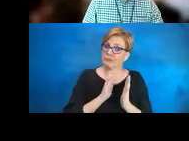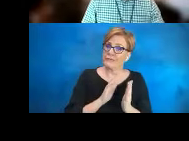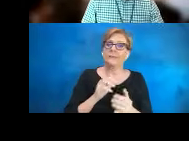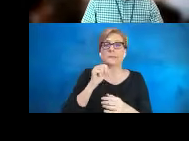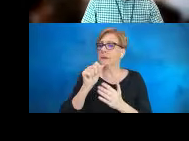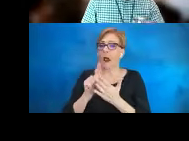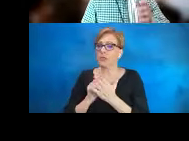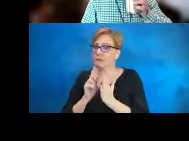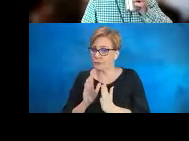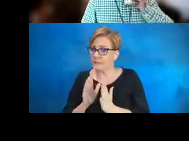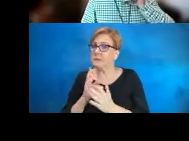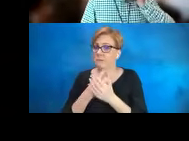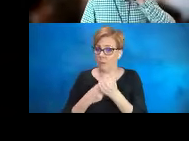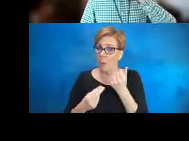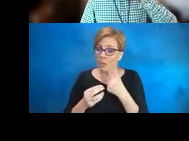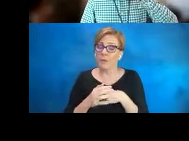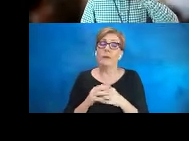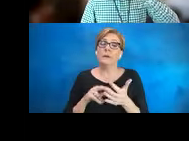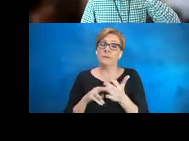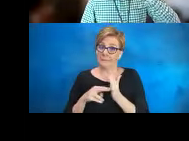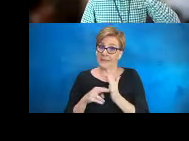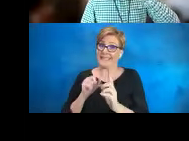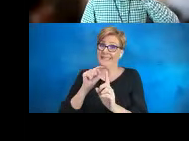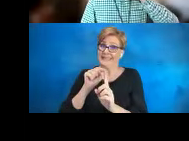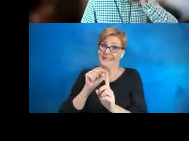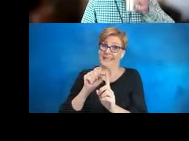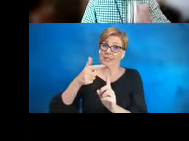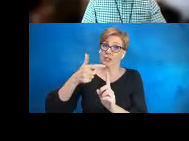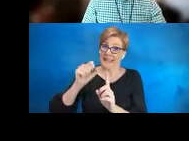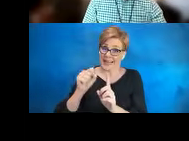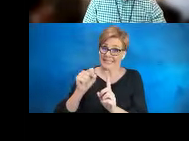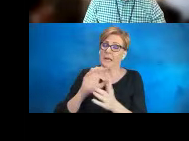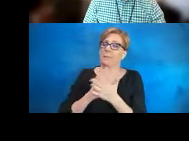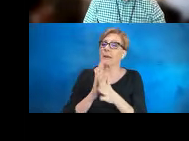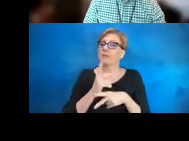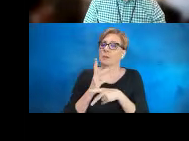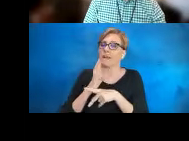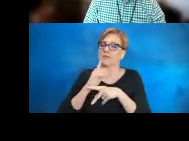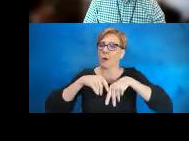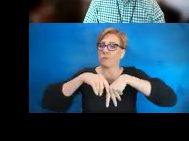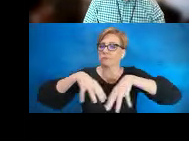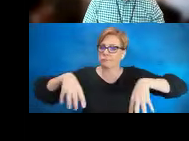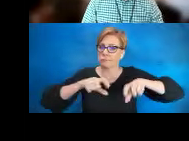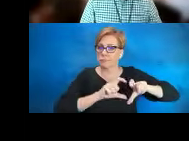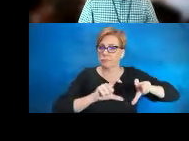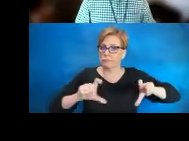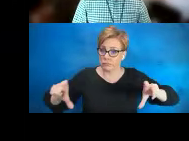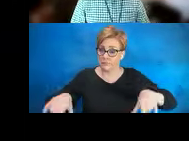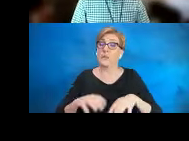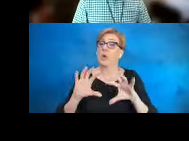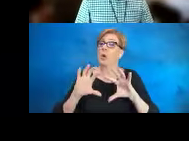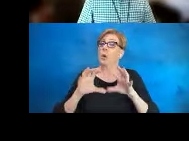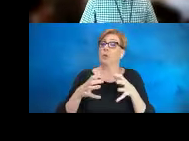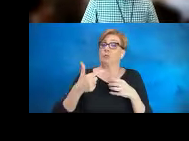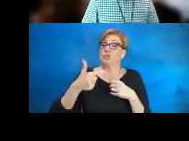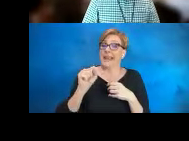Those are the first line supervisors for the rest of the folks in the office. Group supervisors typically are the best person to